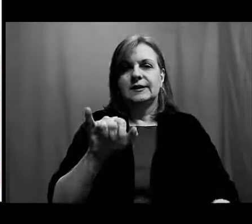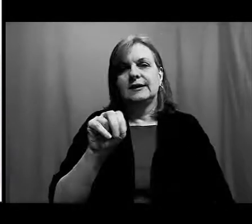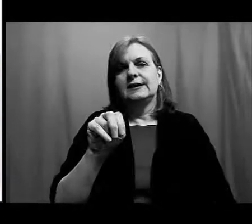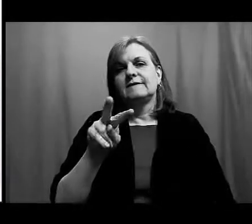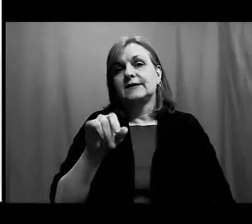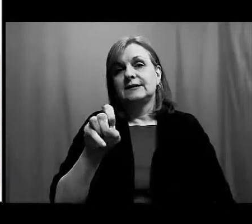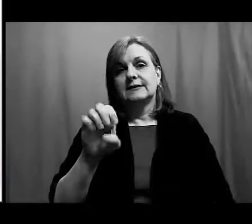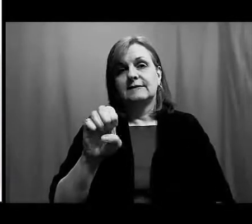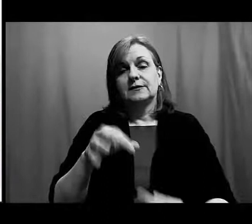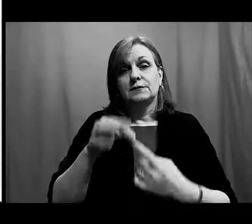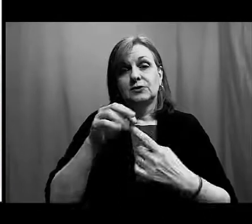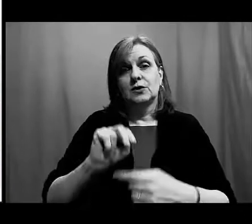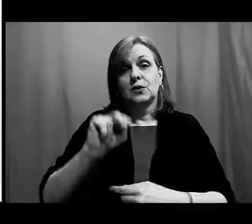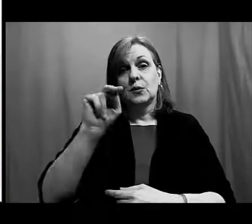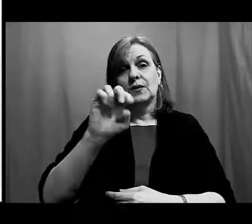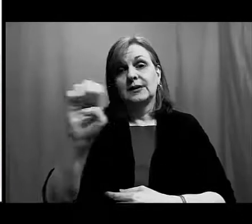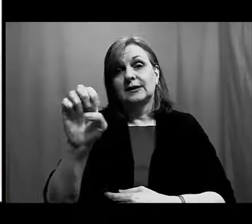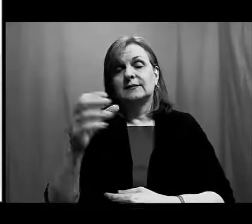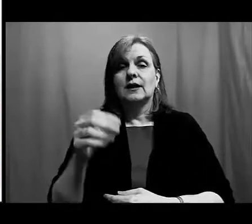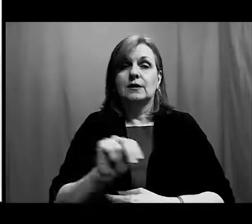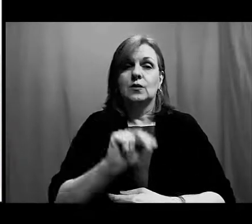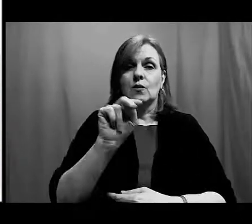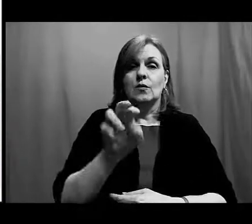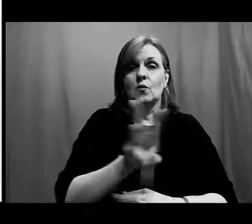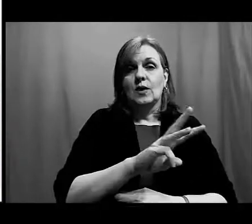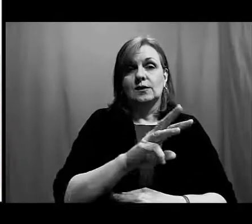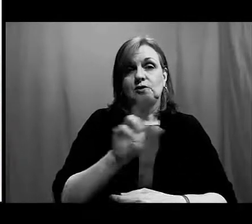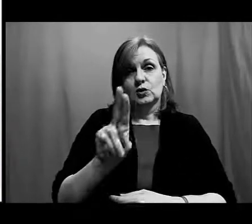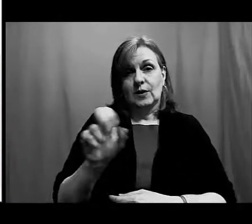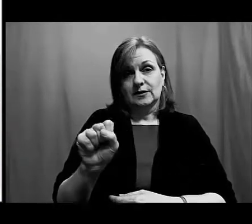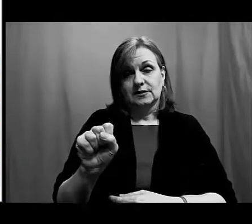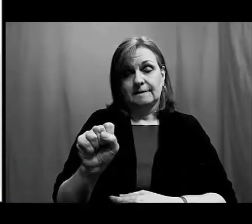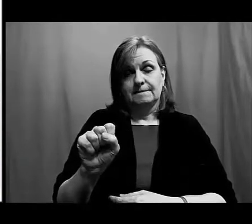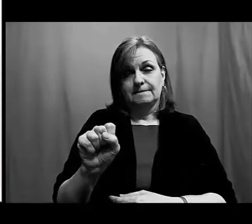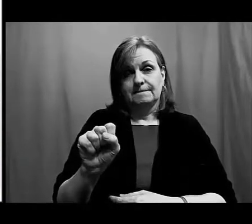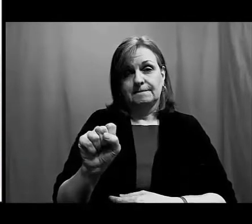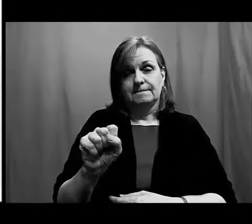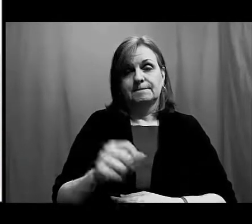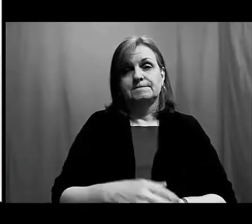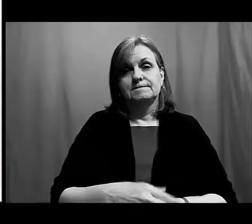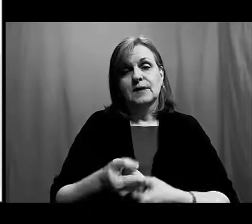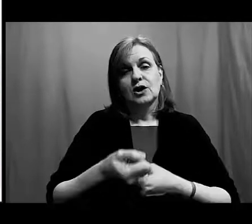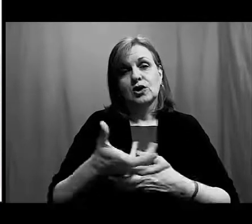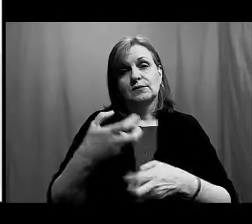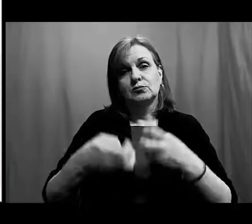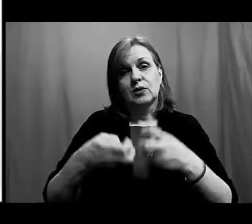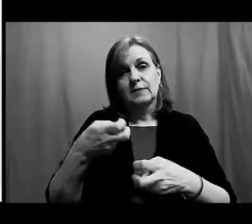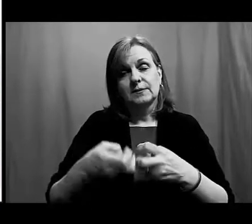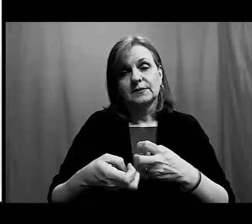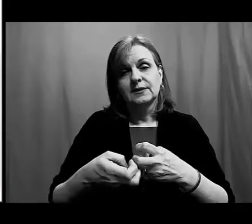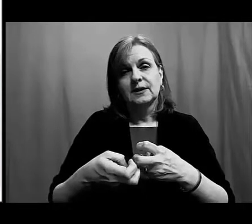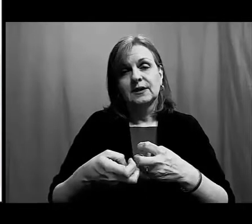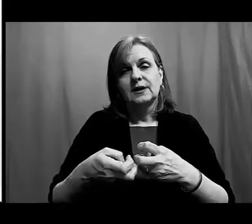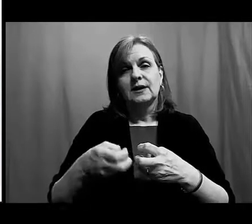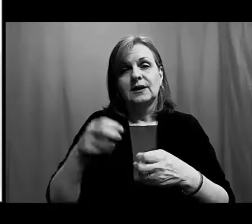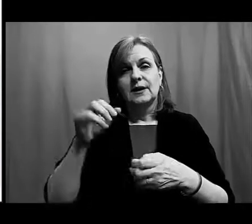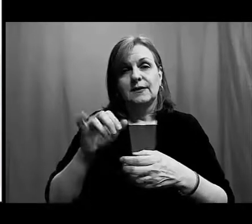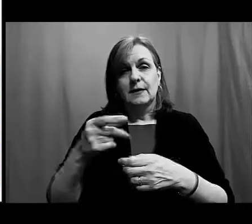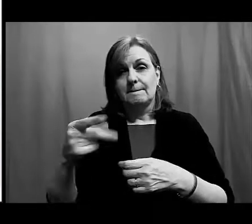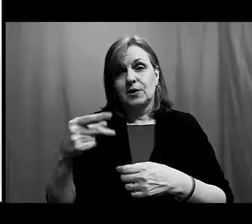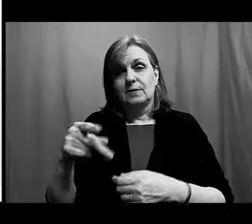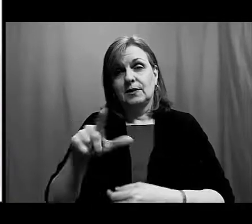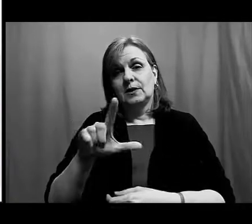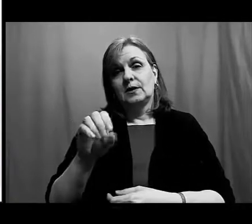species, particularly for the northeast and northwest, and huge problems with purple